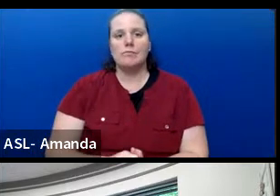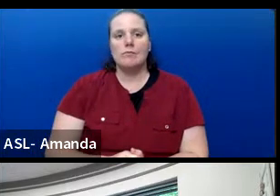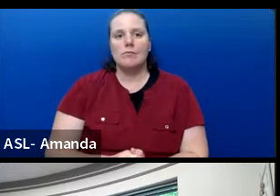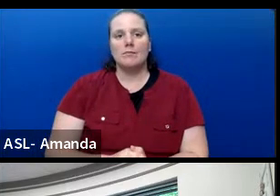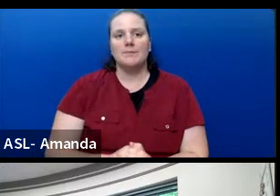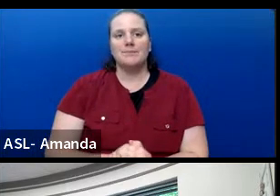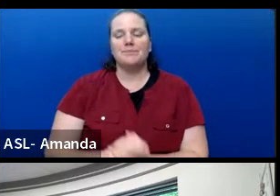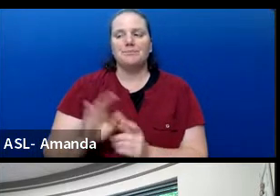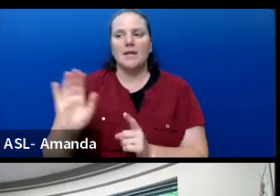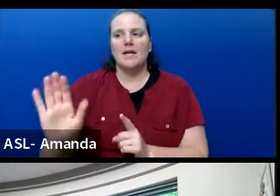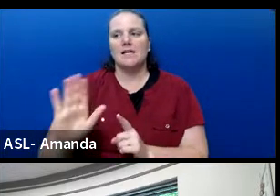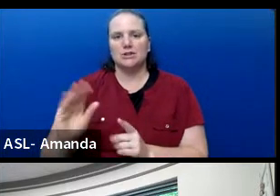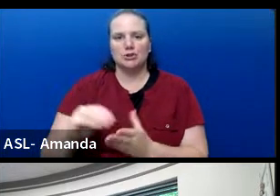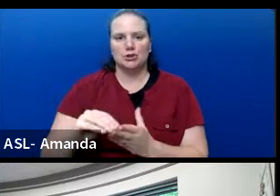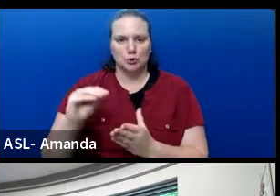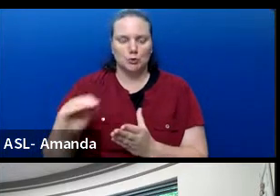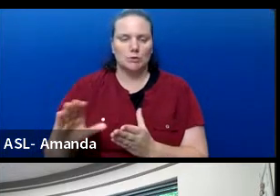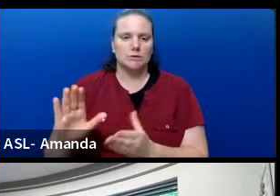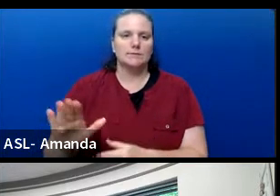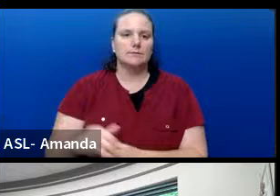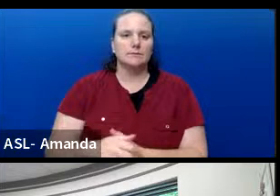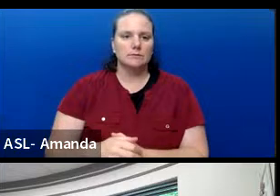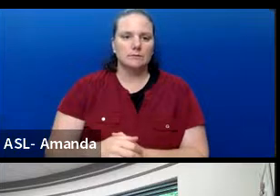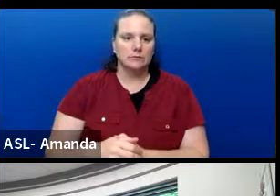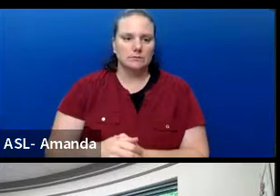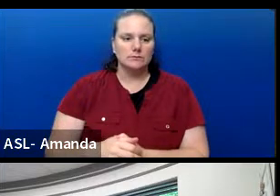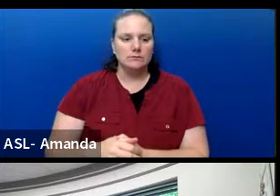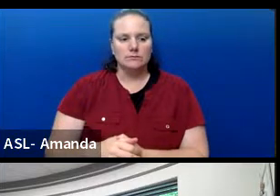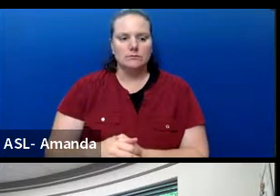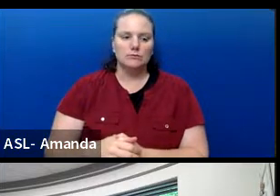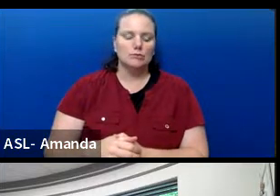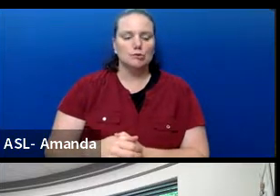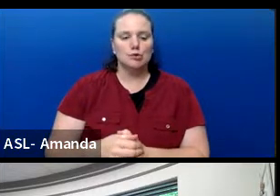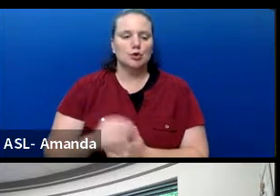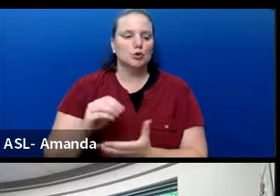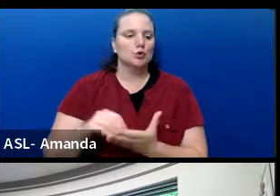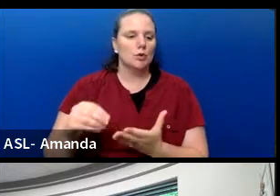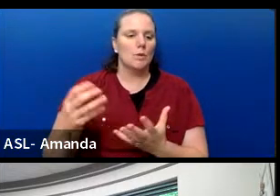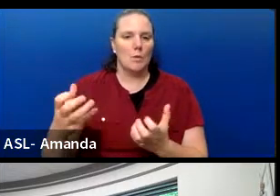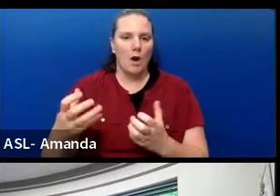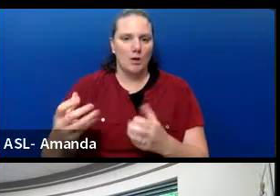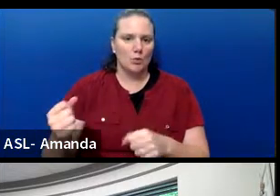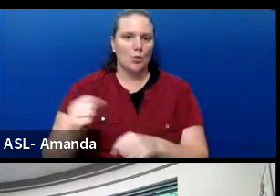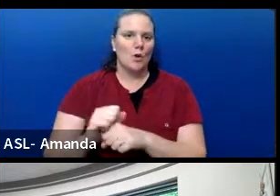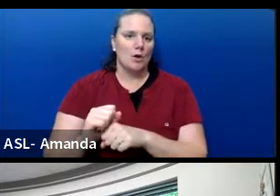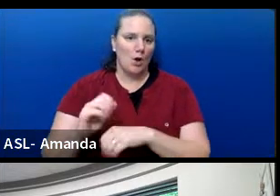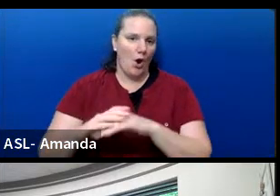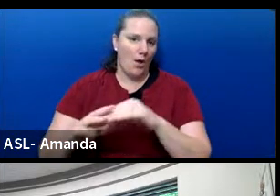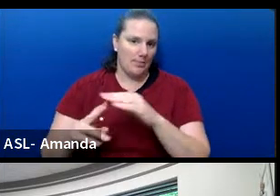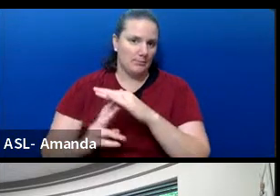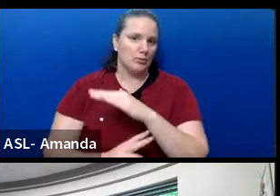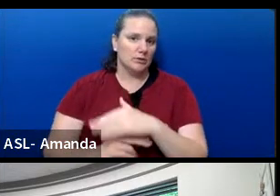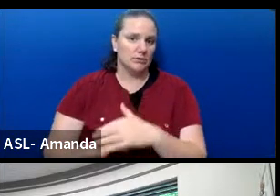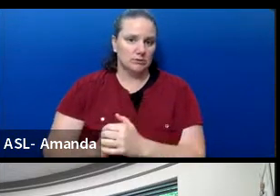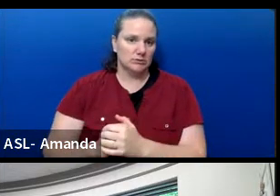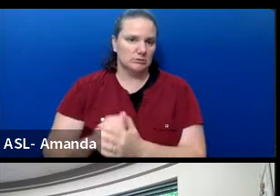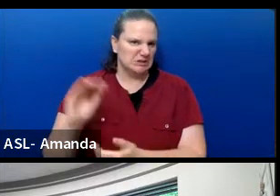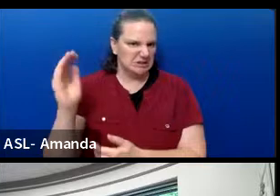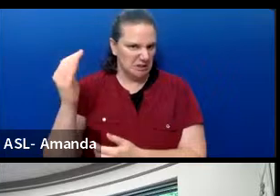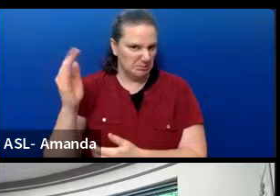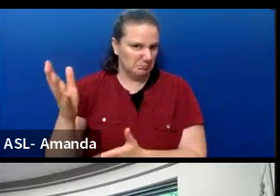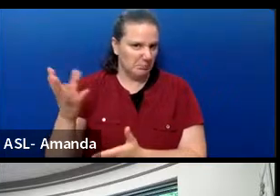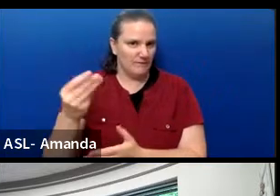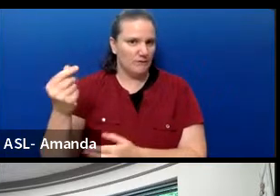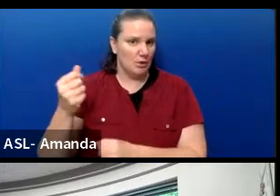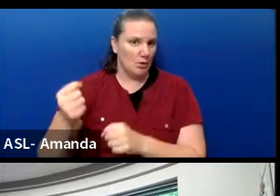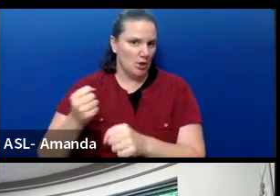His students, you know, are the kind of students that we want to be working on the bridge, it would seem, in a few